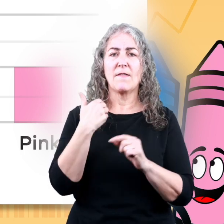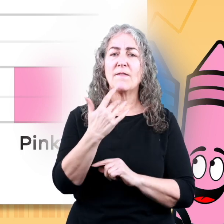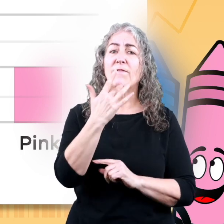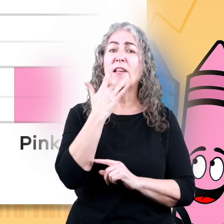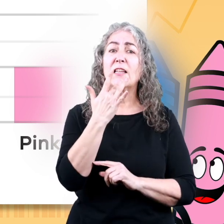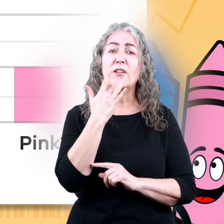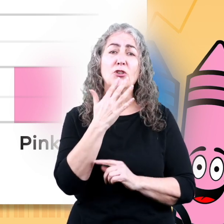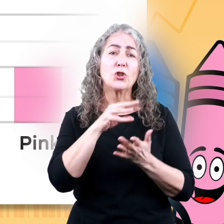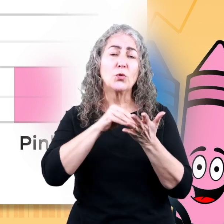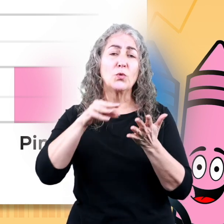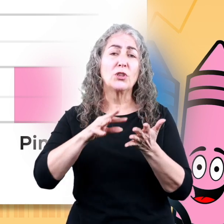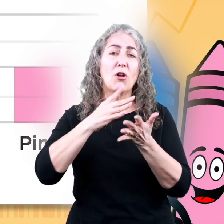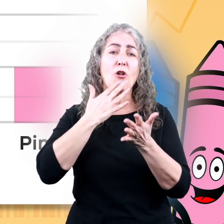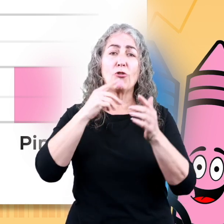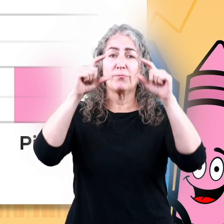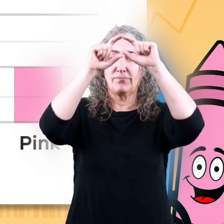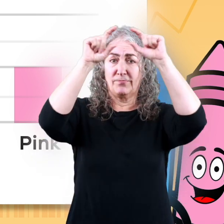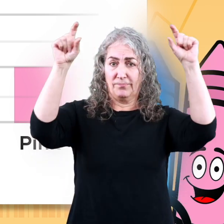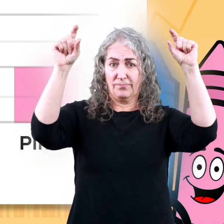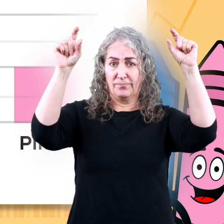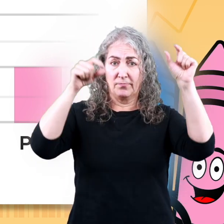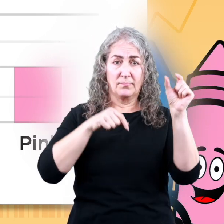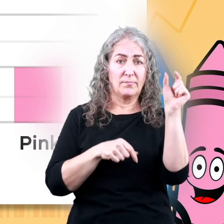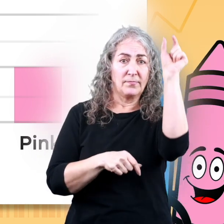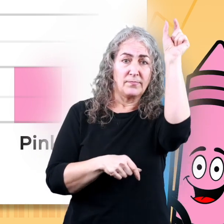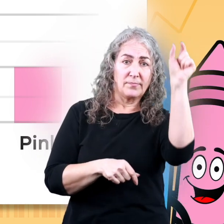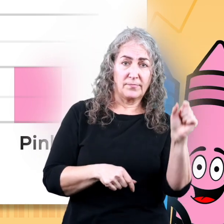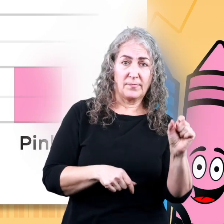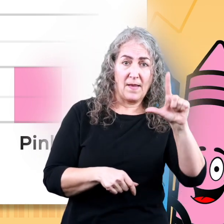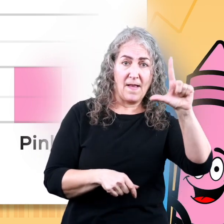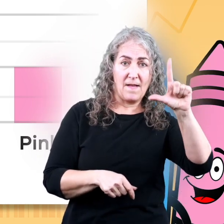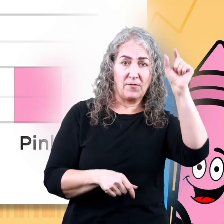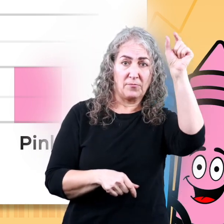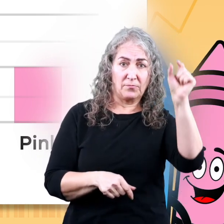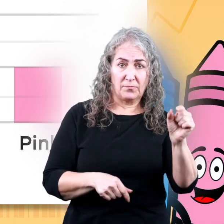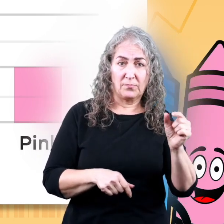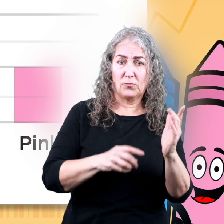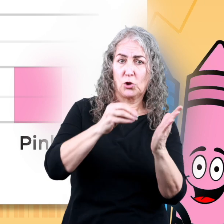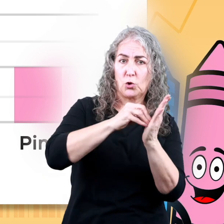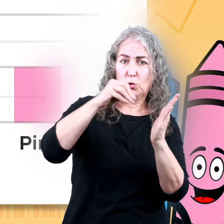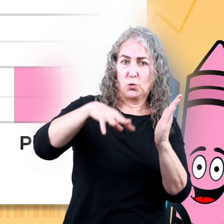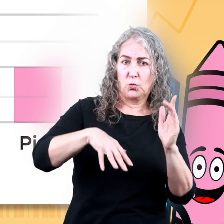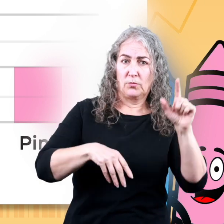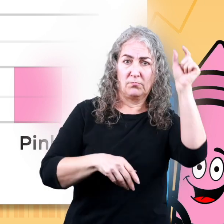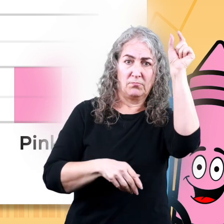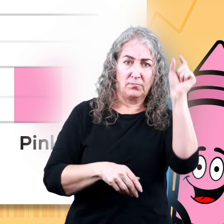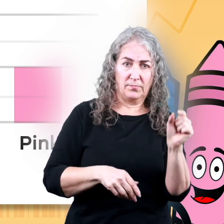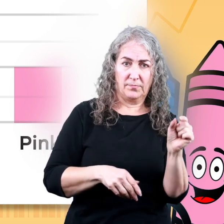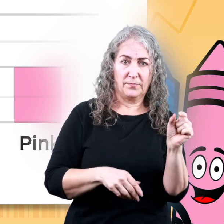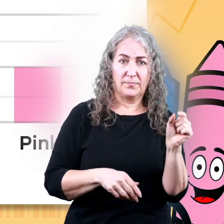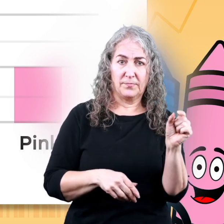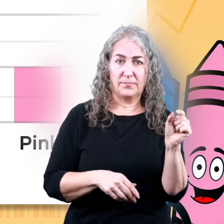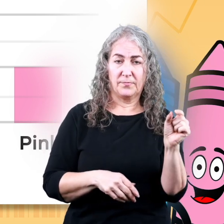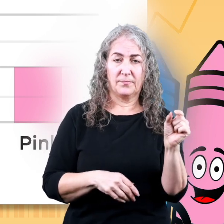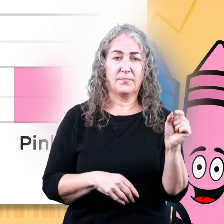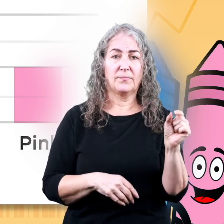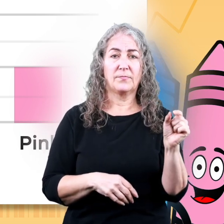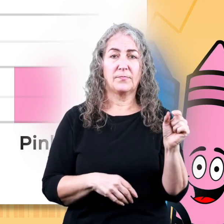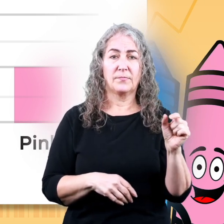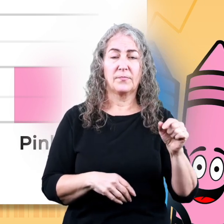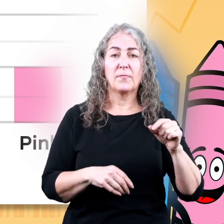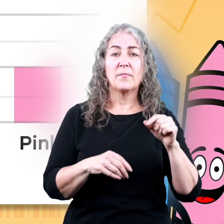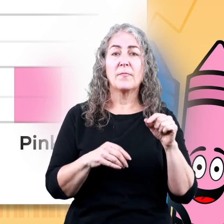Favorite Student Colors. On the left side of the graph, there are numbers as well as the word students.